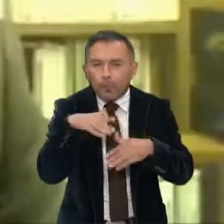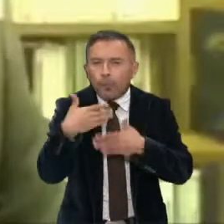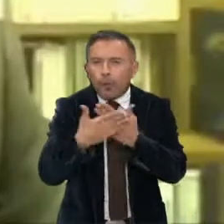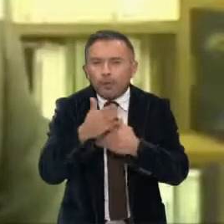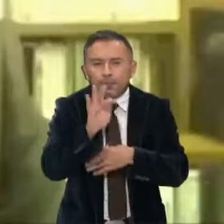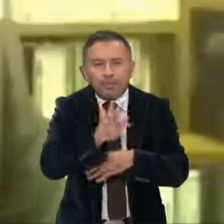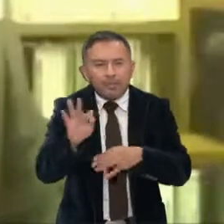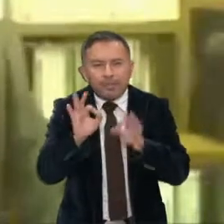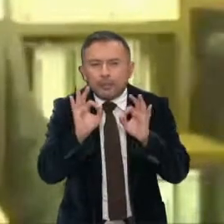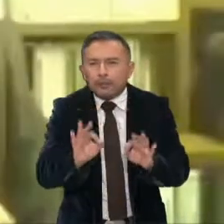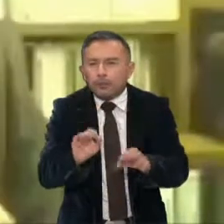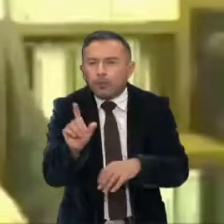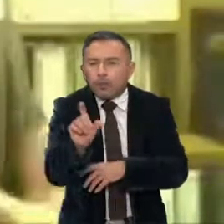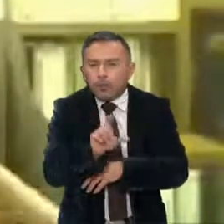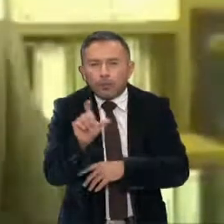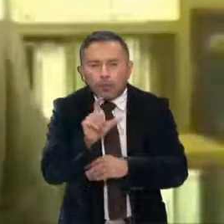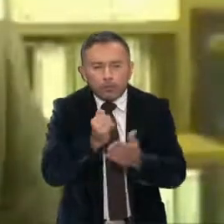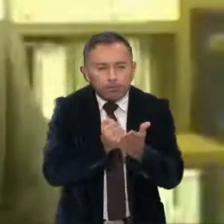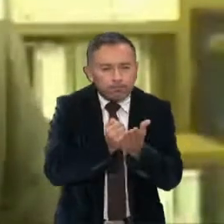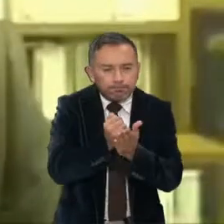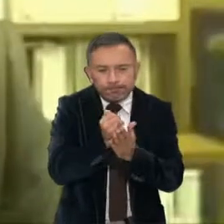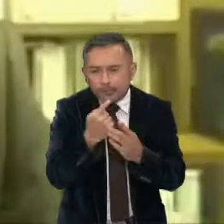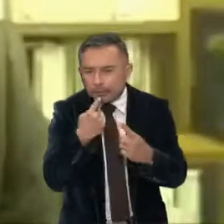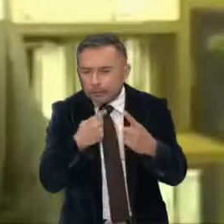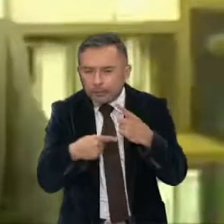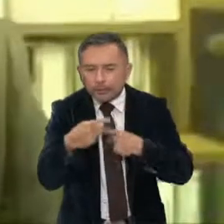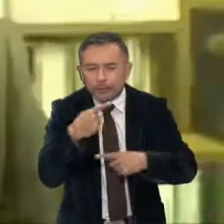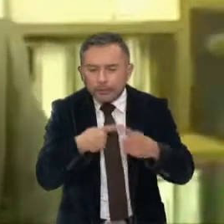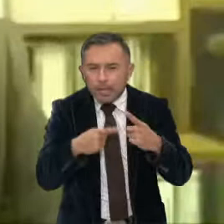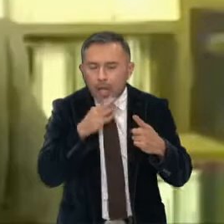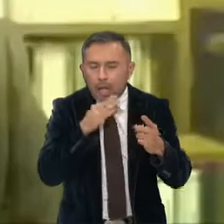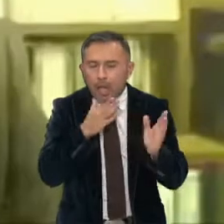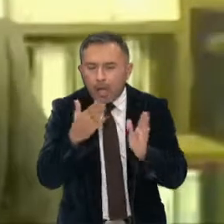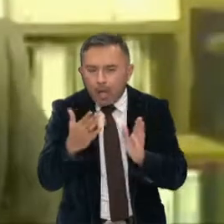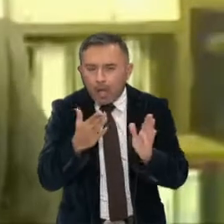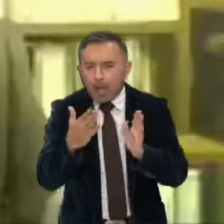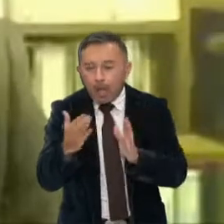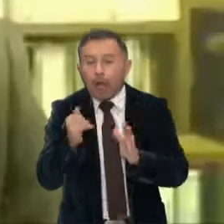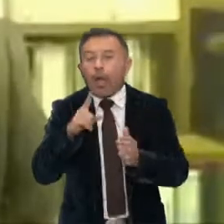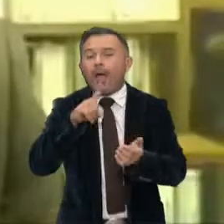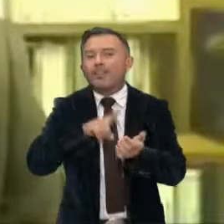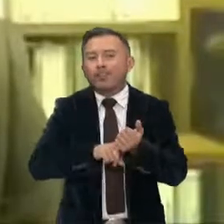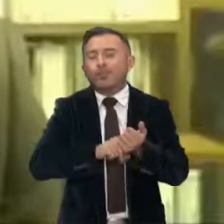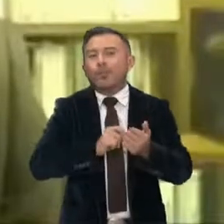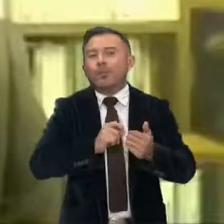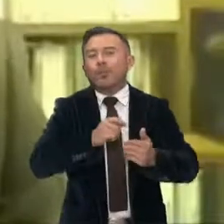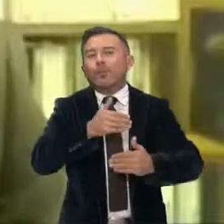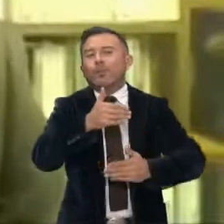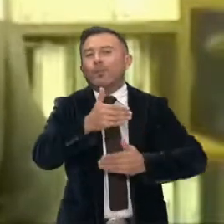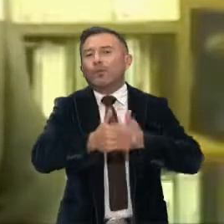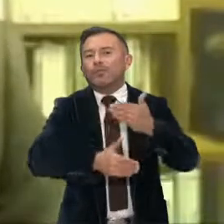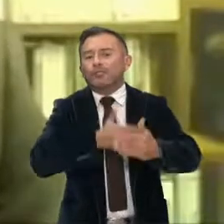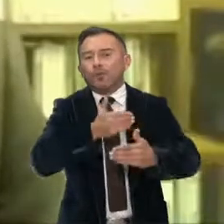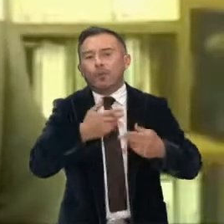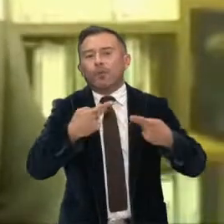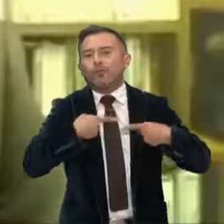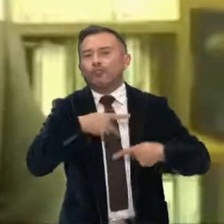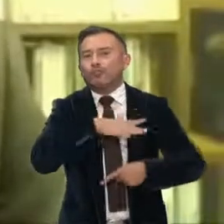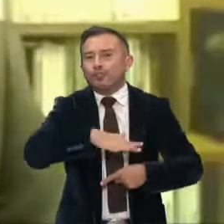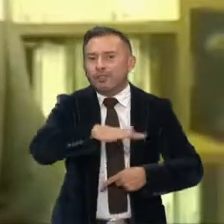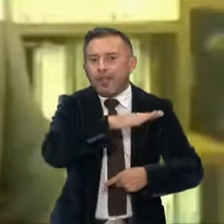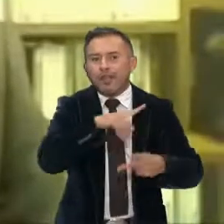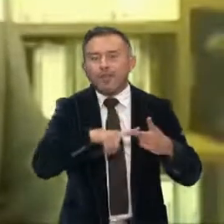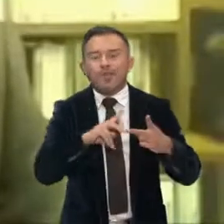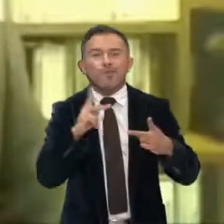state bodies, by trying to define this election date. And we were in the middle of